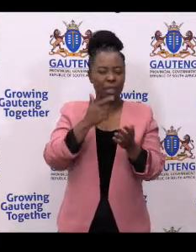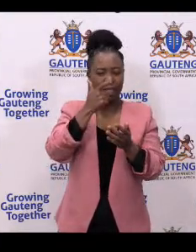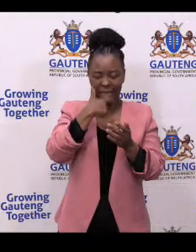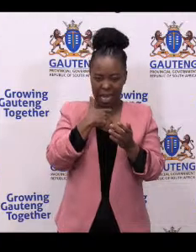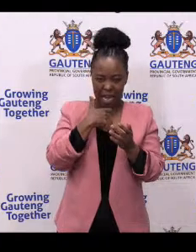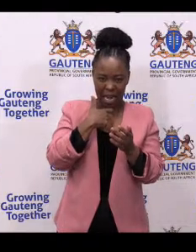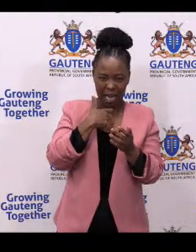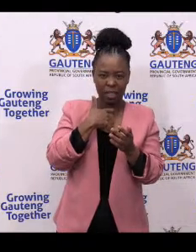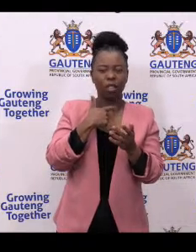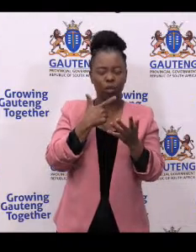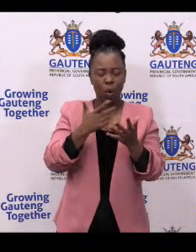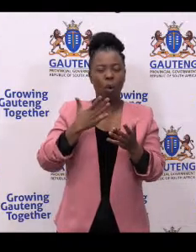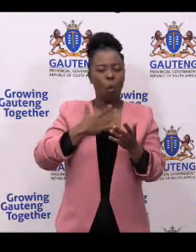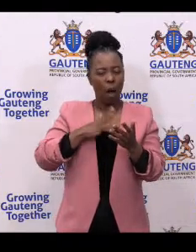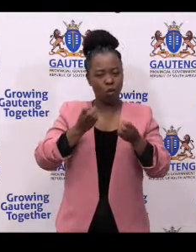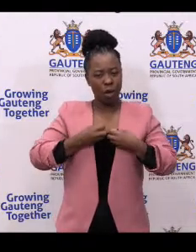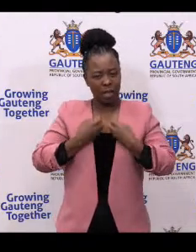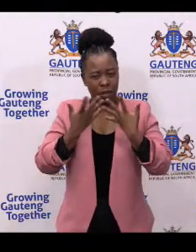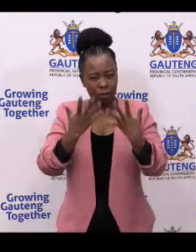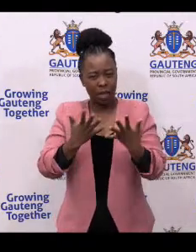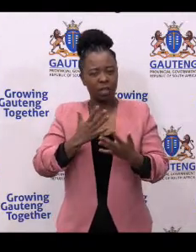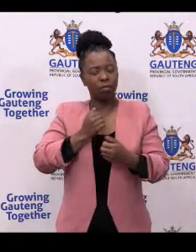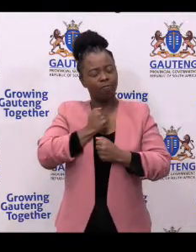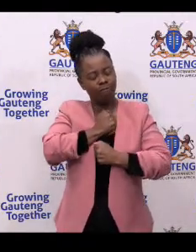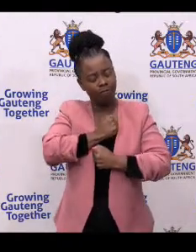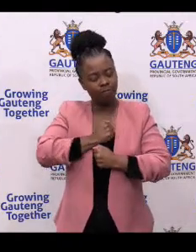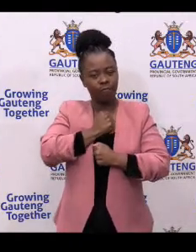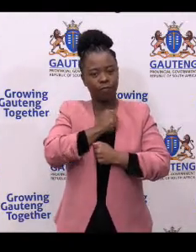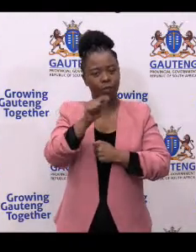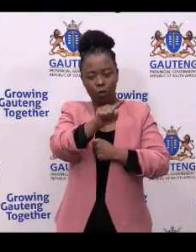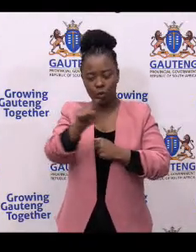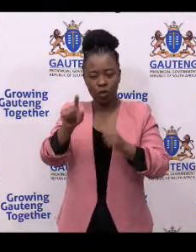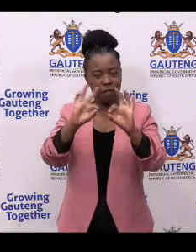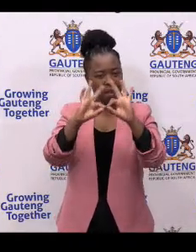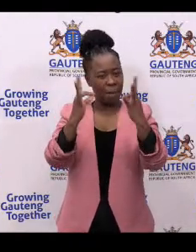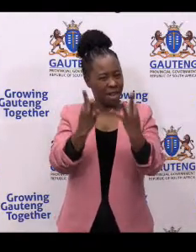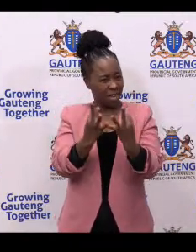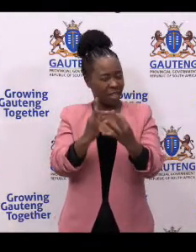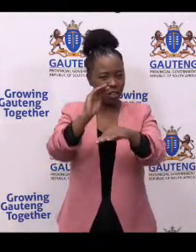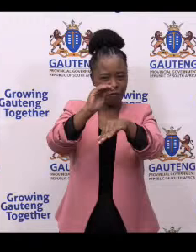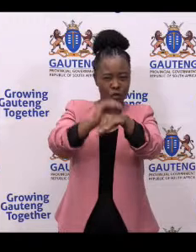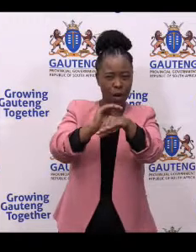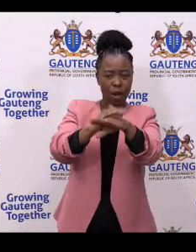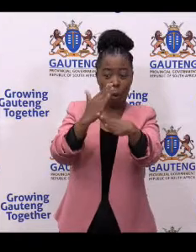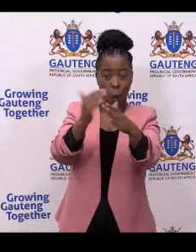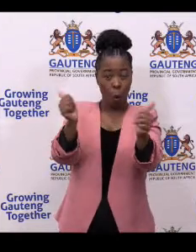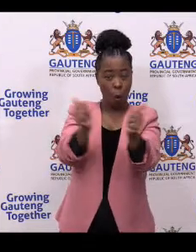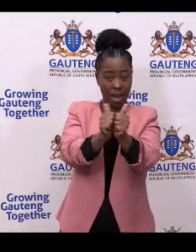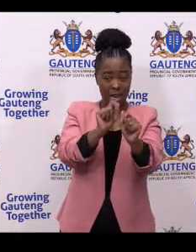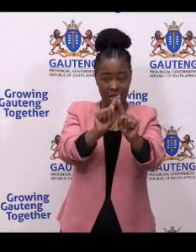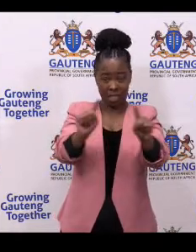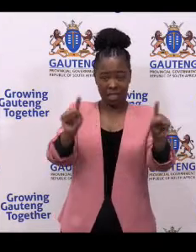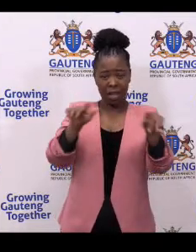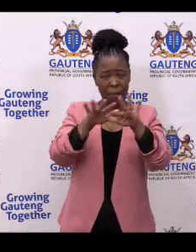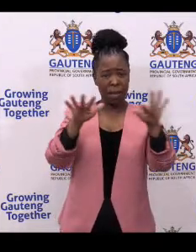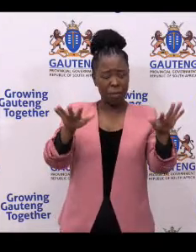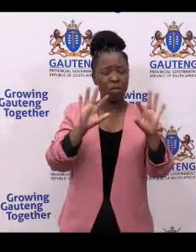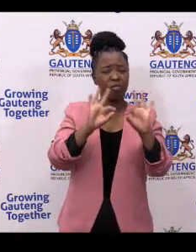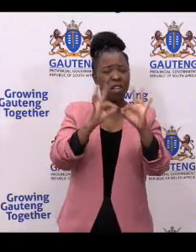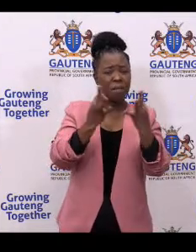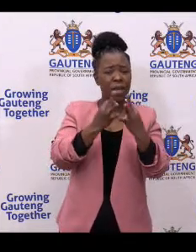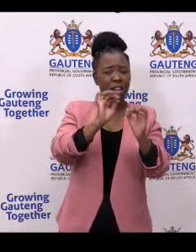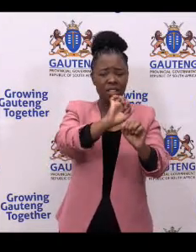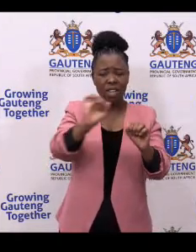normally want to express our condolences to the families and friends and colleagues of all those who have lost their loved ones,